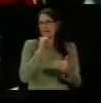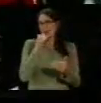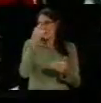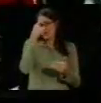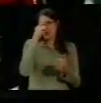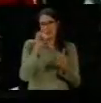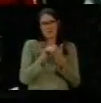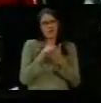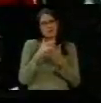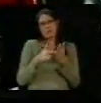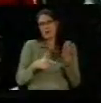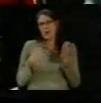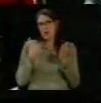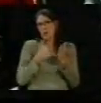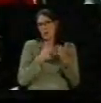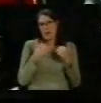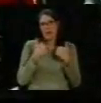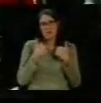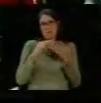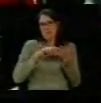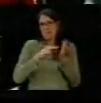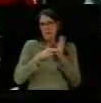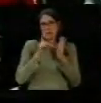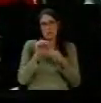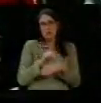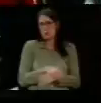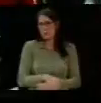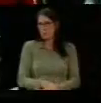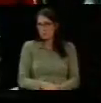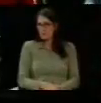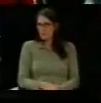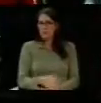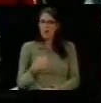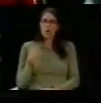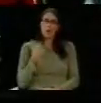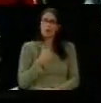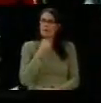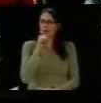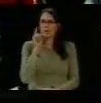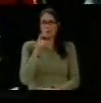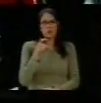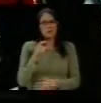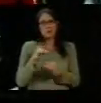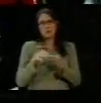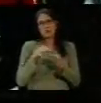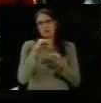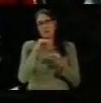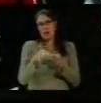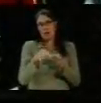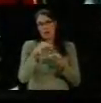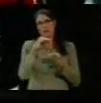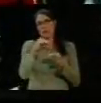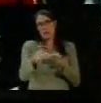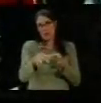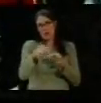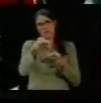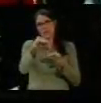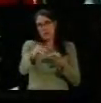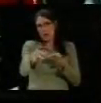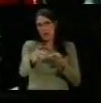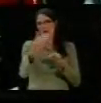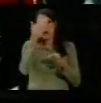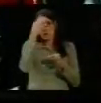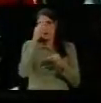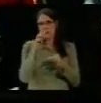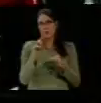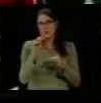what we have any intention of doing. We don't need to delay and delay and delay. I mean, you know, I know Mr. Mills